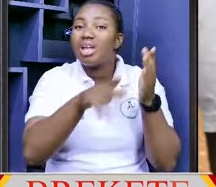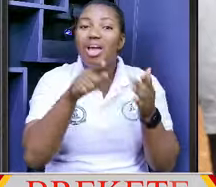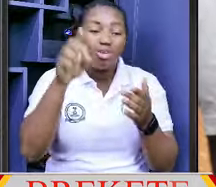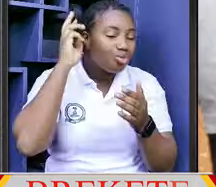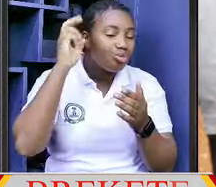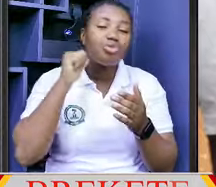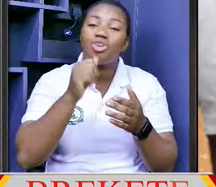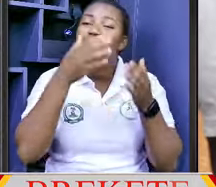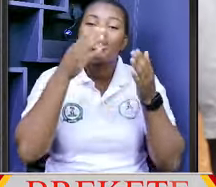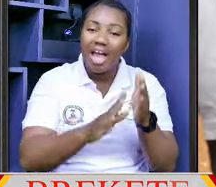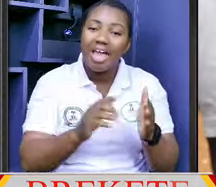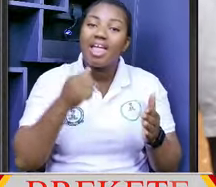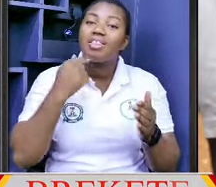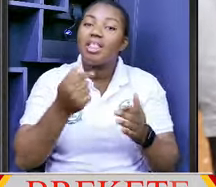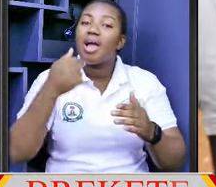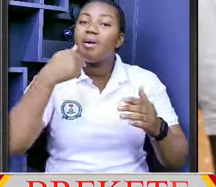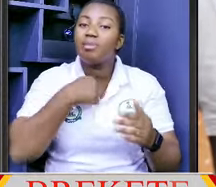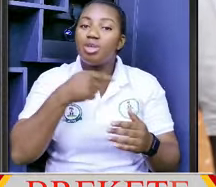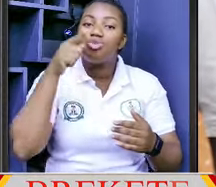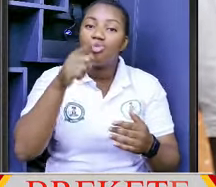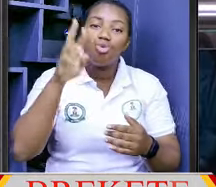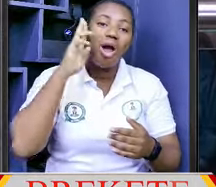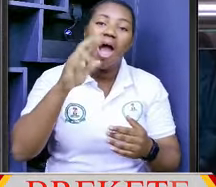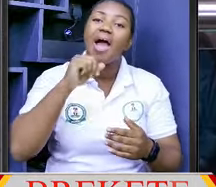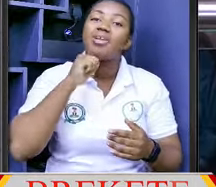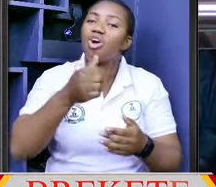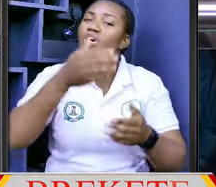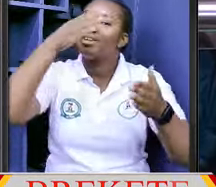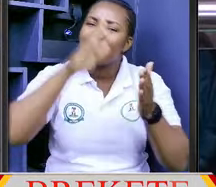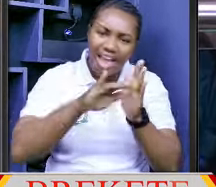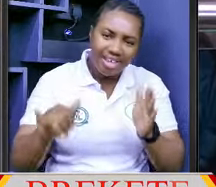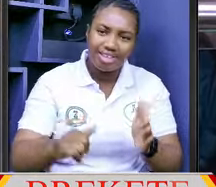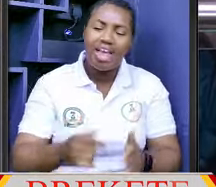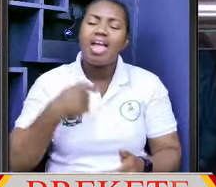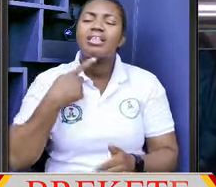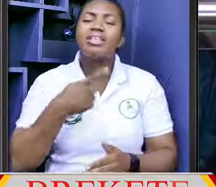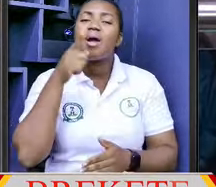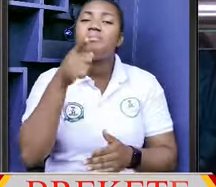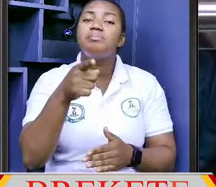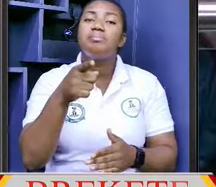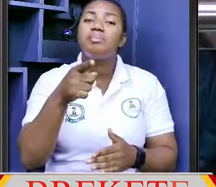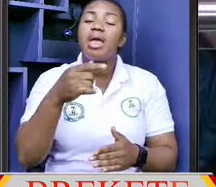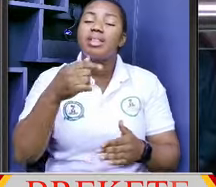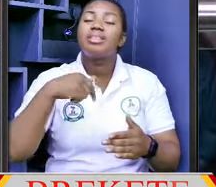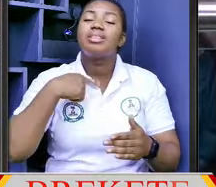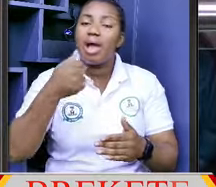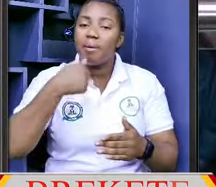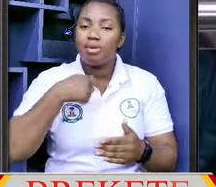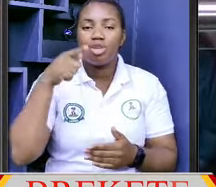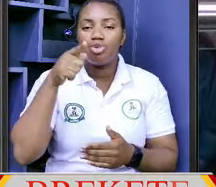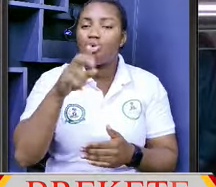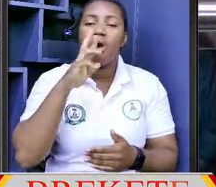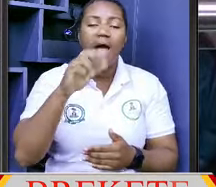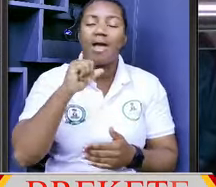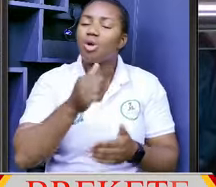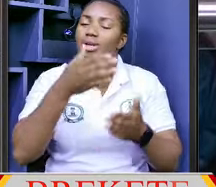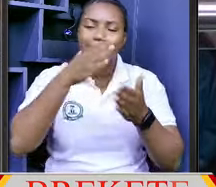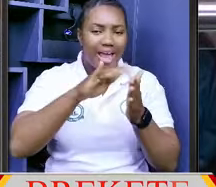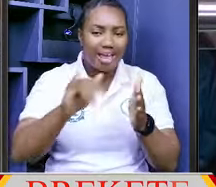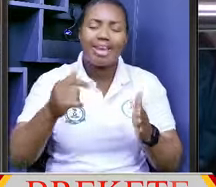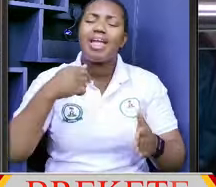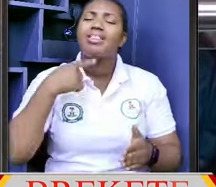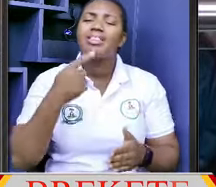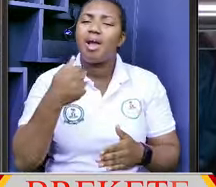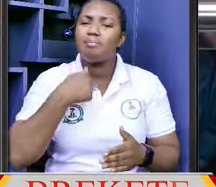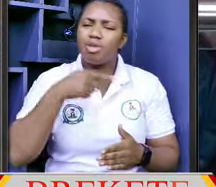die. Tell me you are not dying. I'm not dying. Tell me you are not dying. I'm not dying. Tell me you are not dying. I'm not